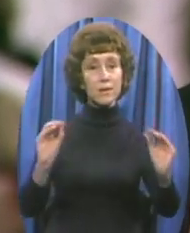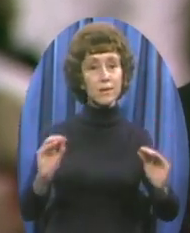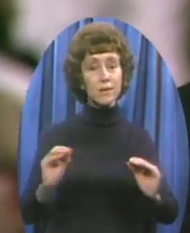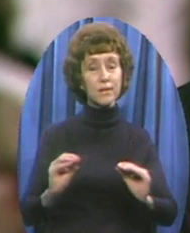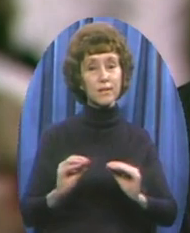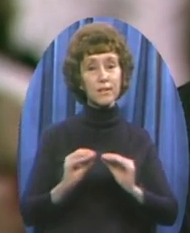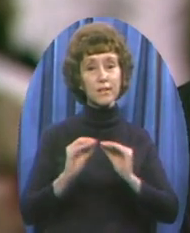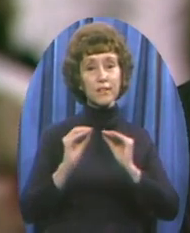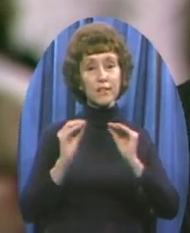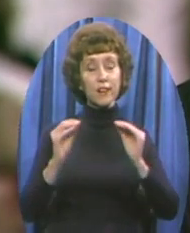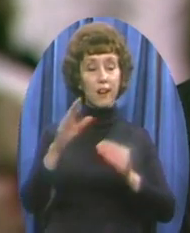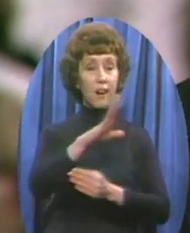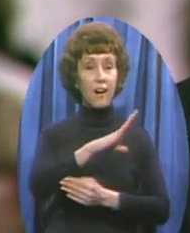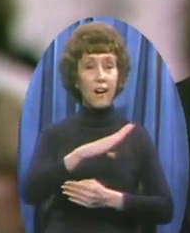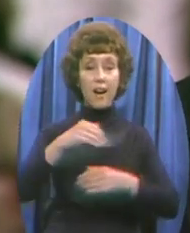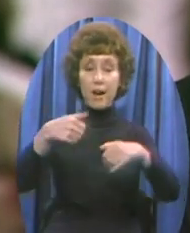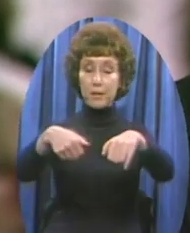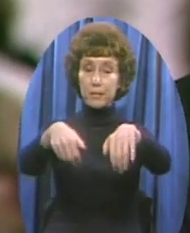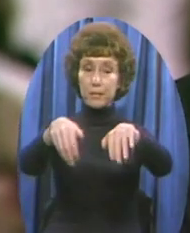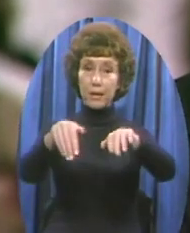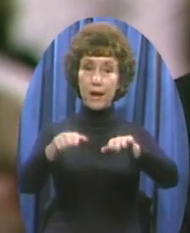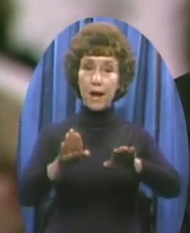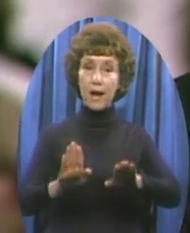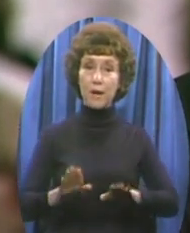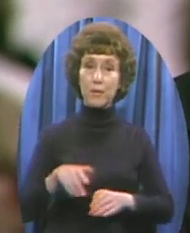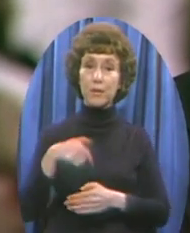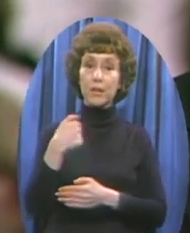and bury me,